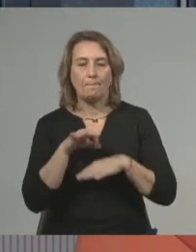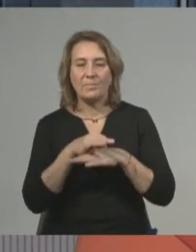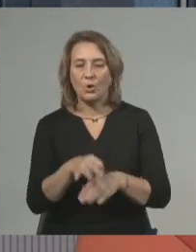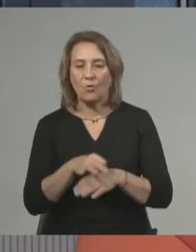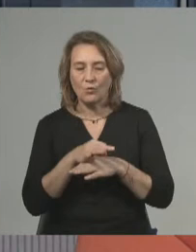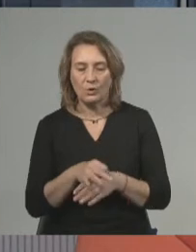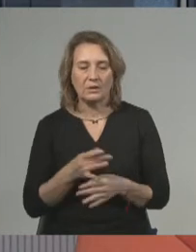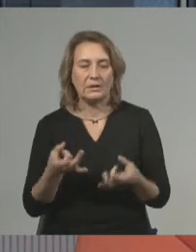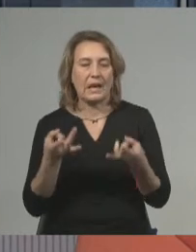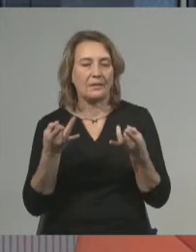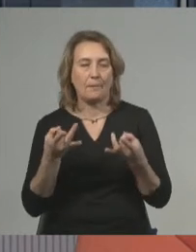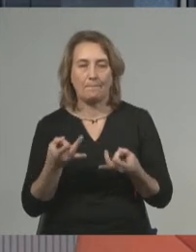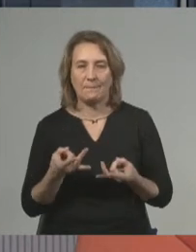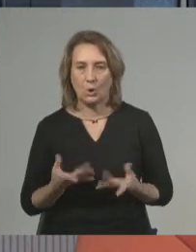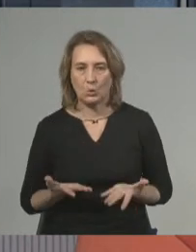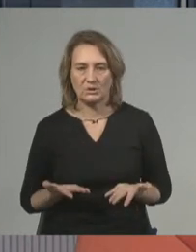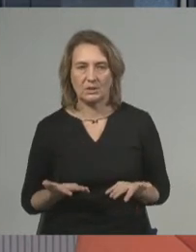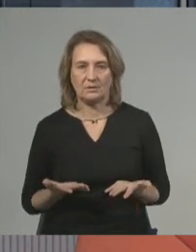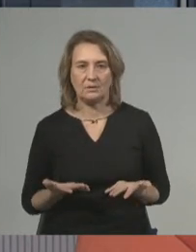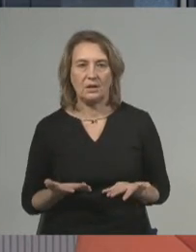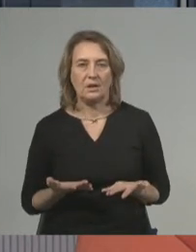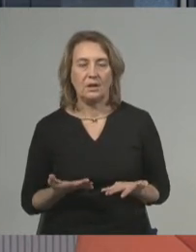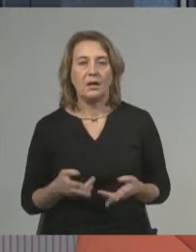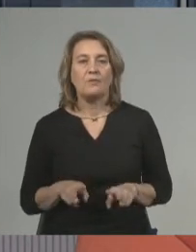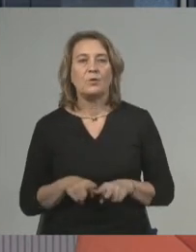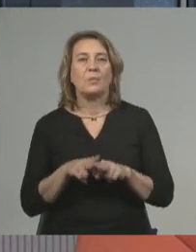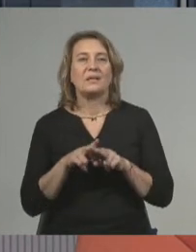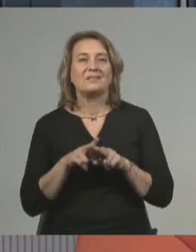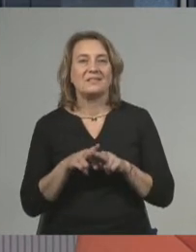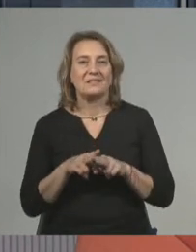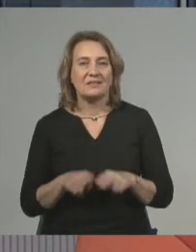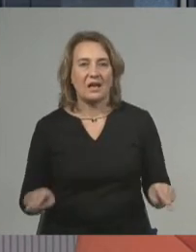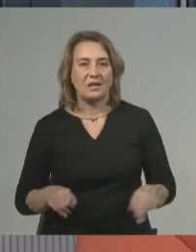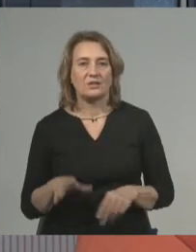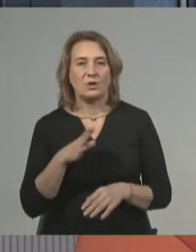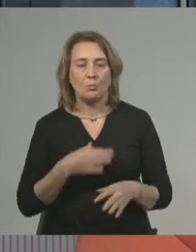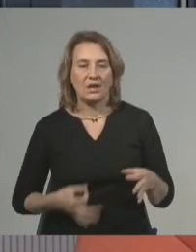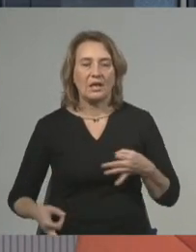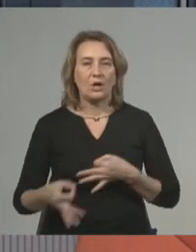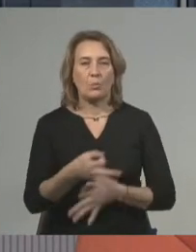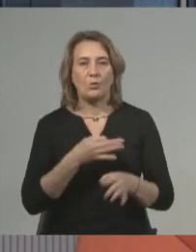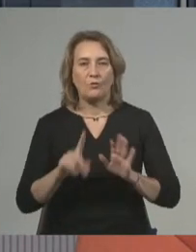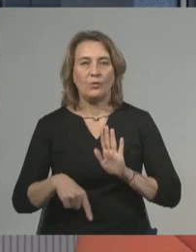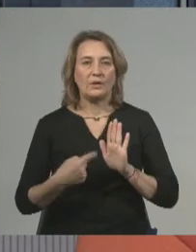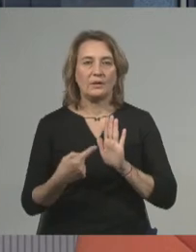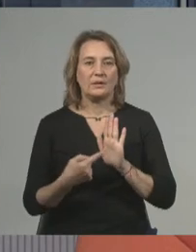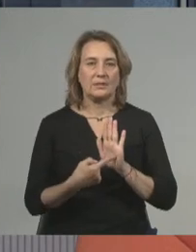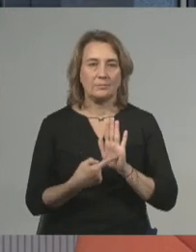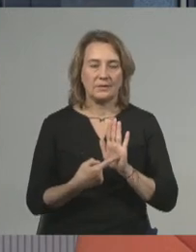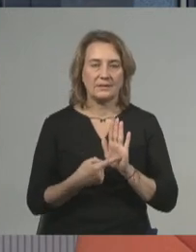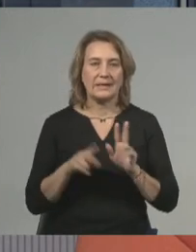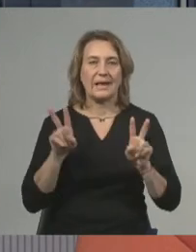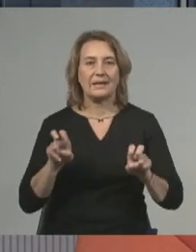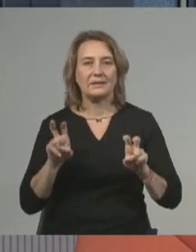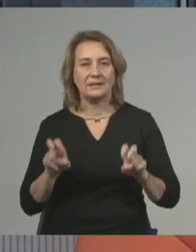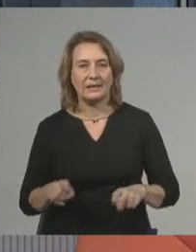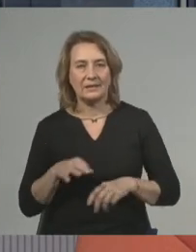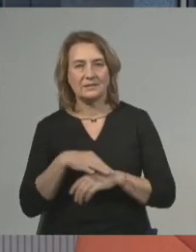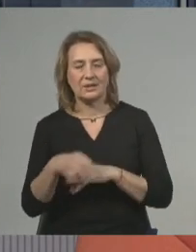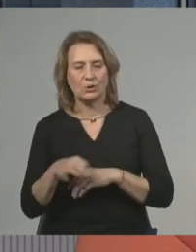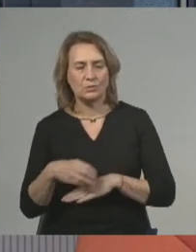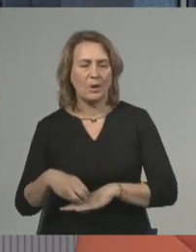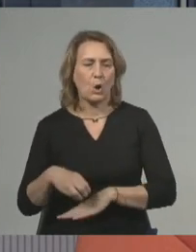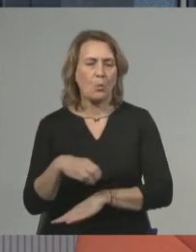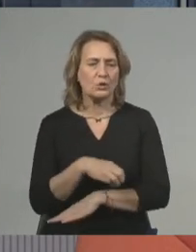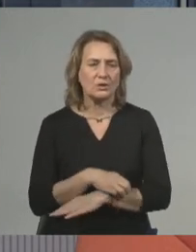issues about historical memory issues about communism nazis and the holocaust there's every country has its its demons